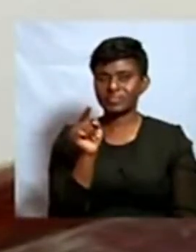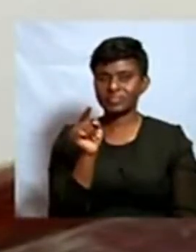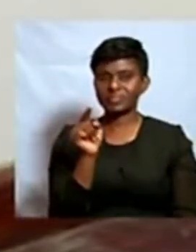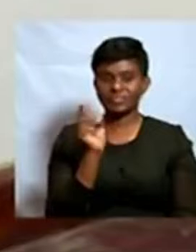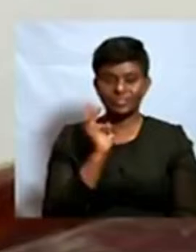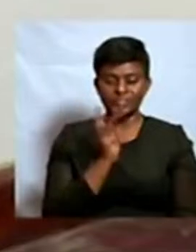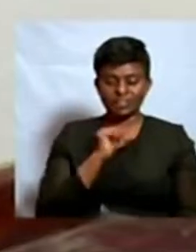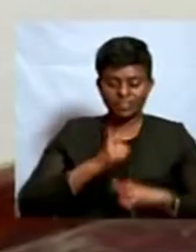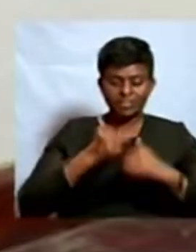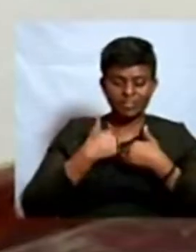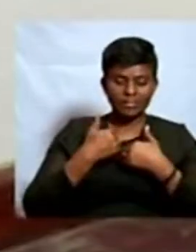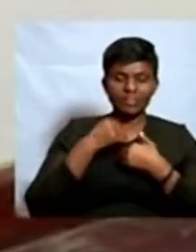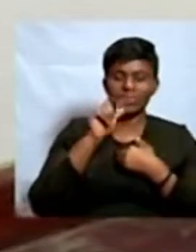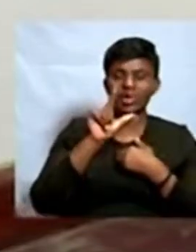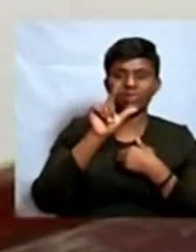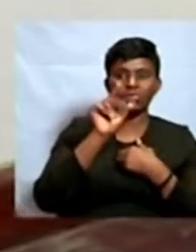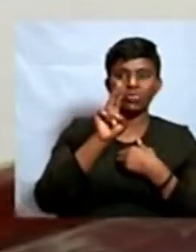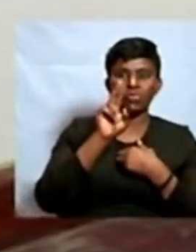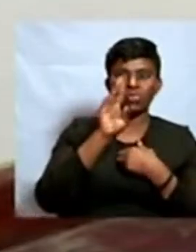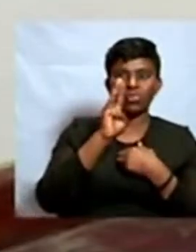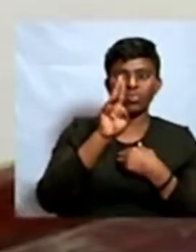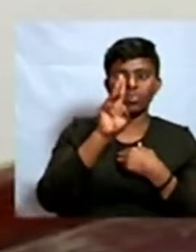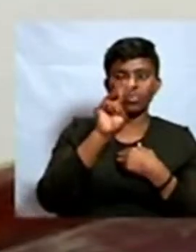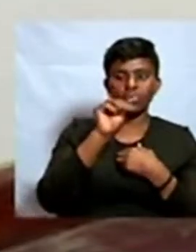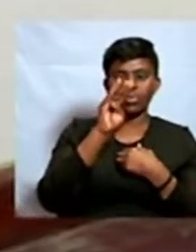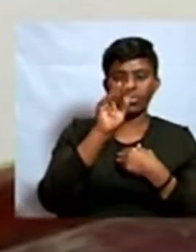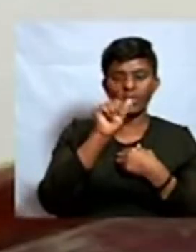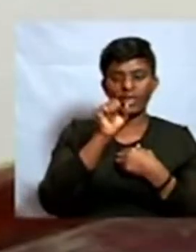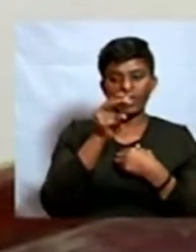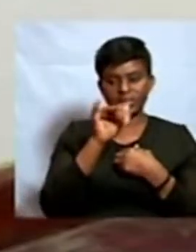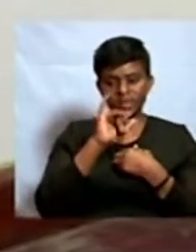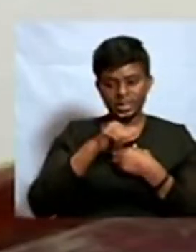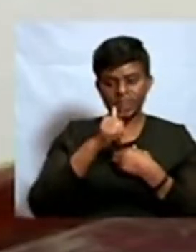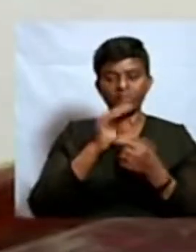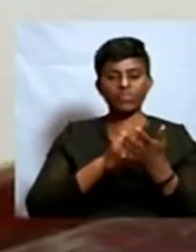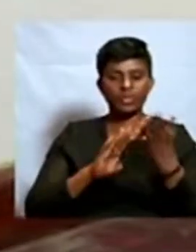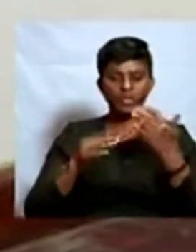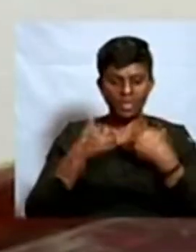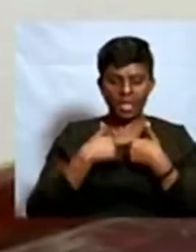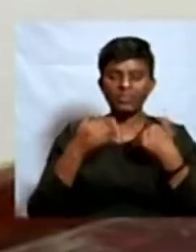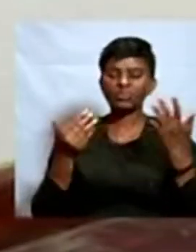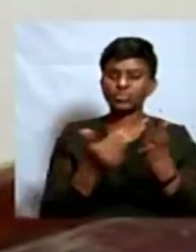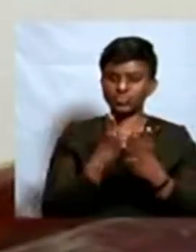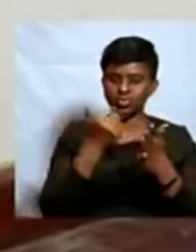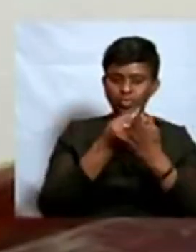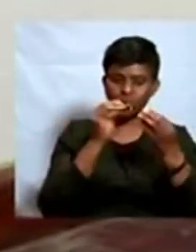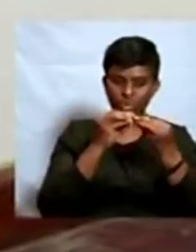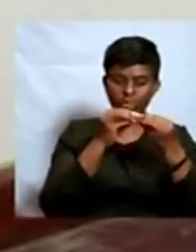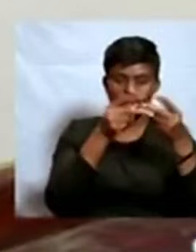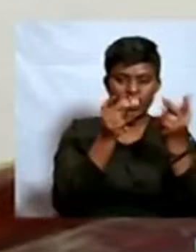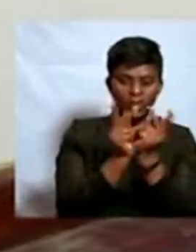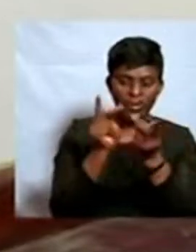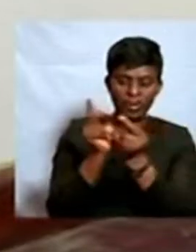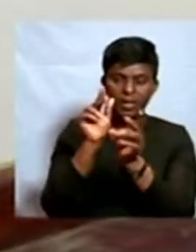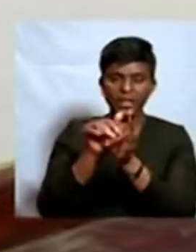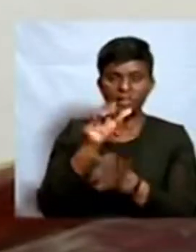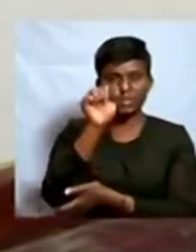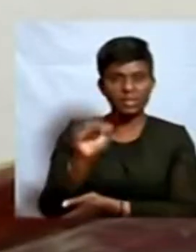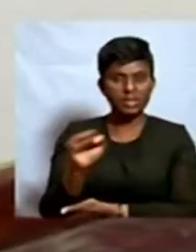We have Lumumbashi is in our plans, where we believe there is huge traffic. More points in South